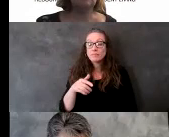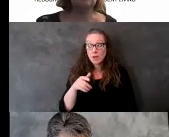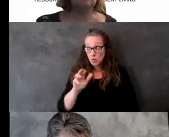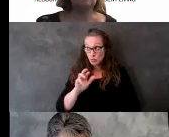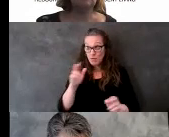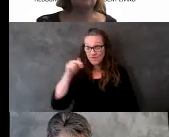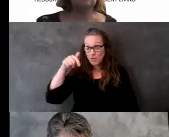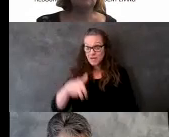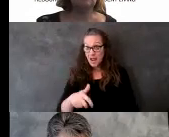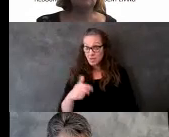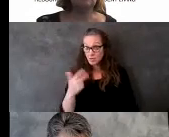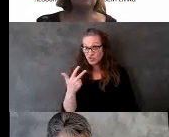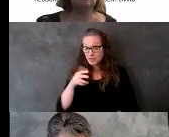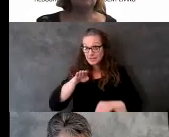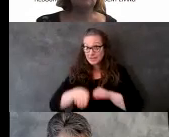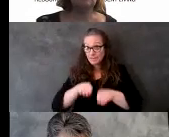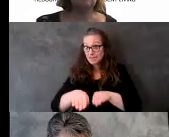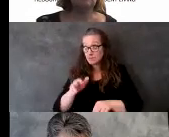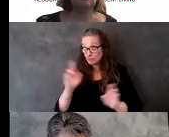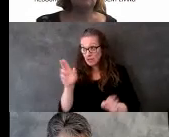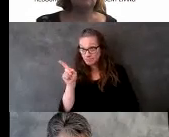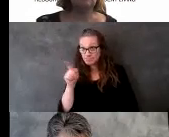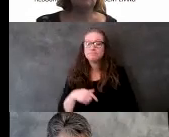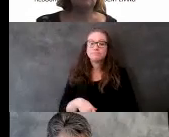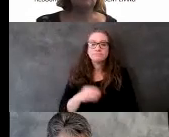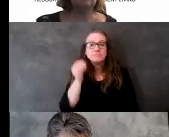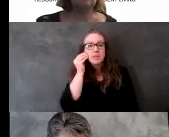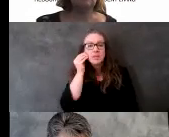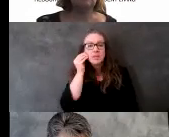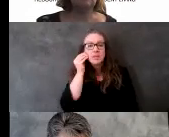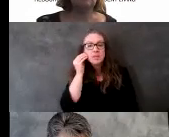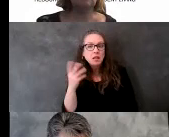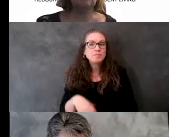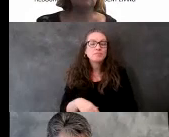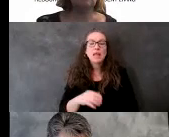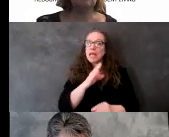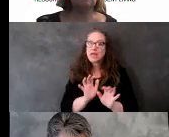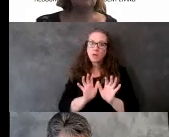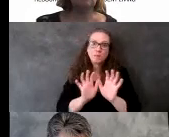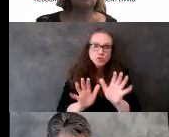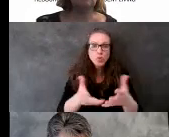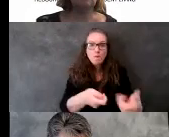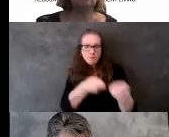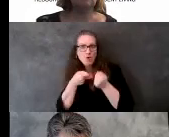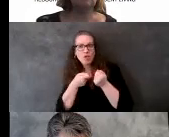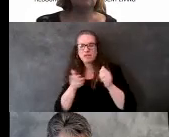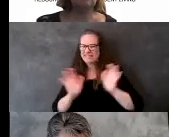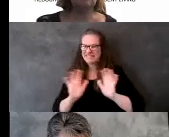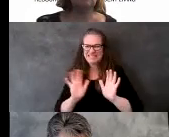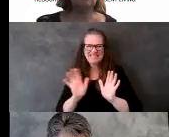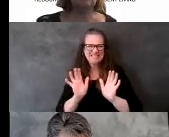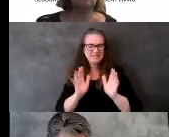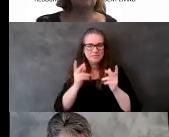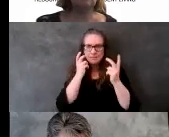3 stairs. Never push or pull a person with blindness or low